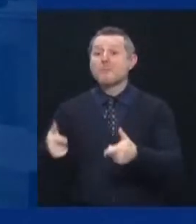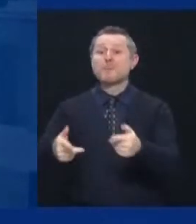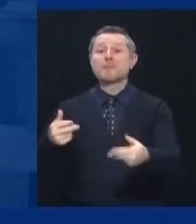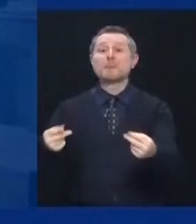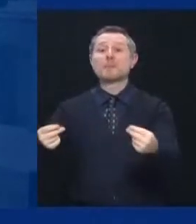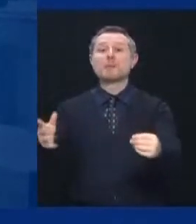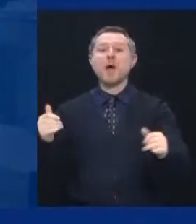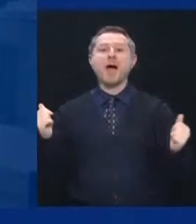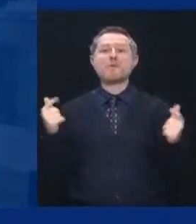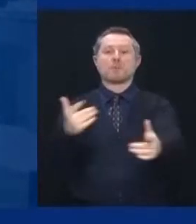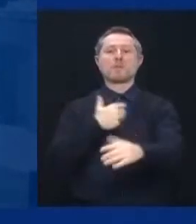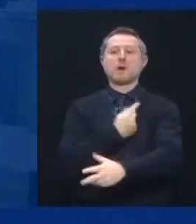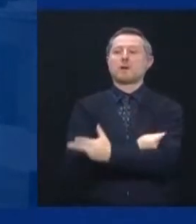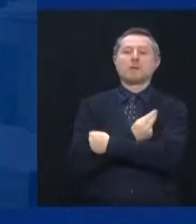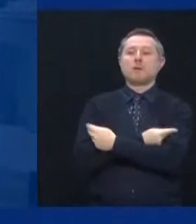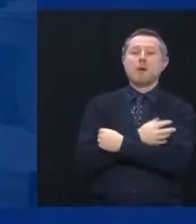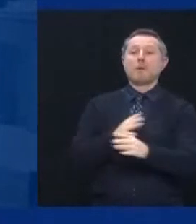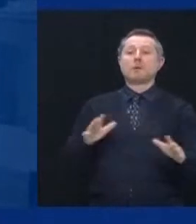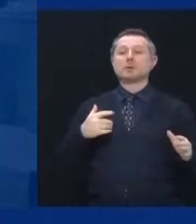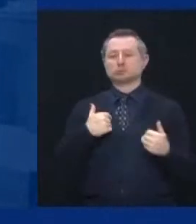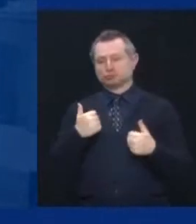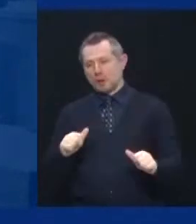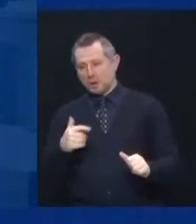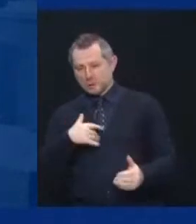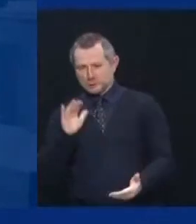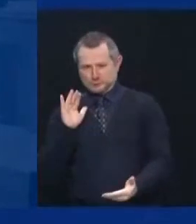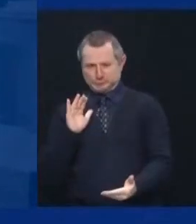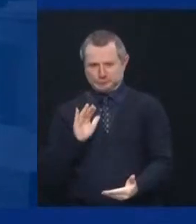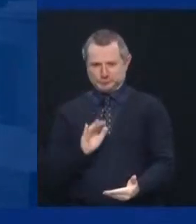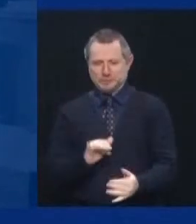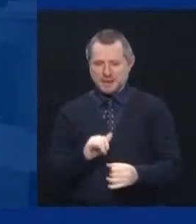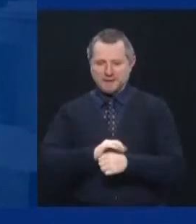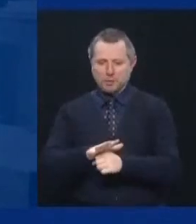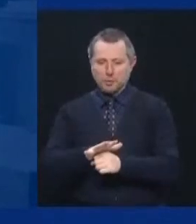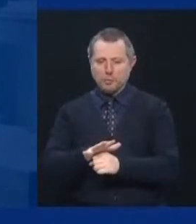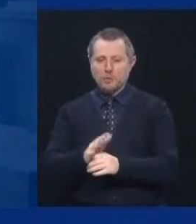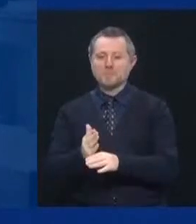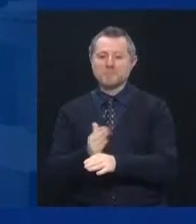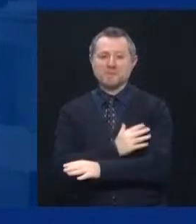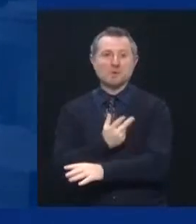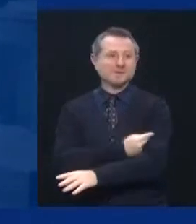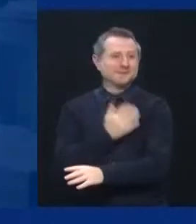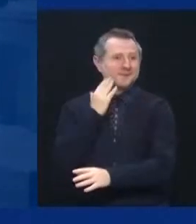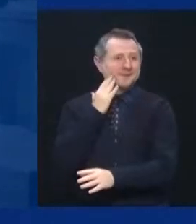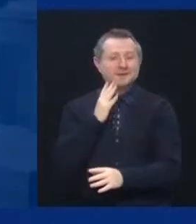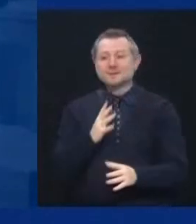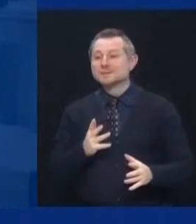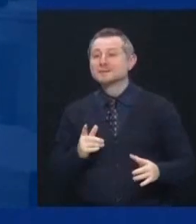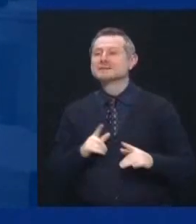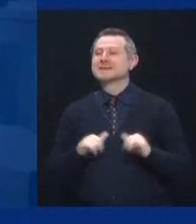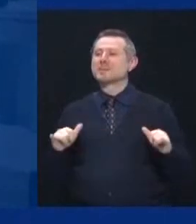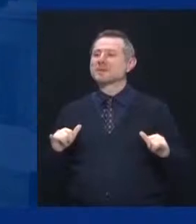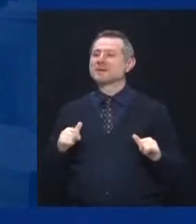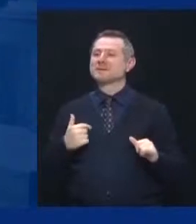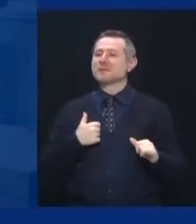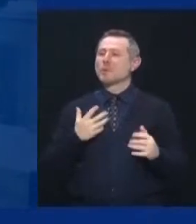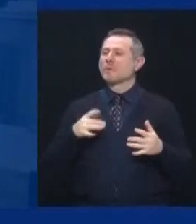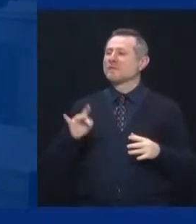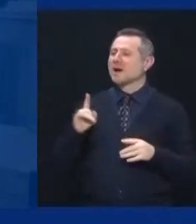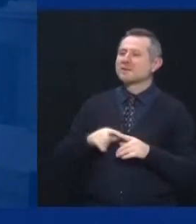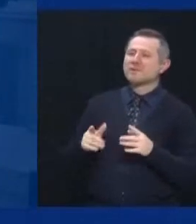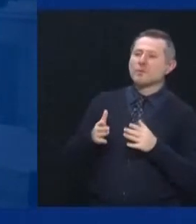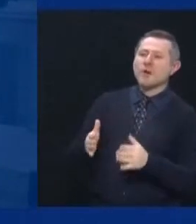Yes. Slow the spread? Yes. But also find ways to start to